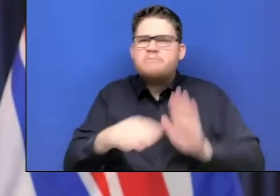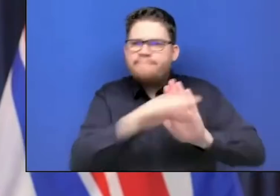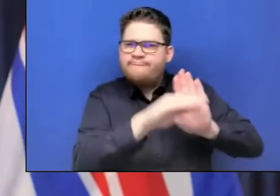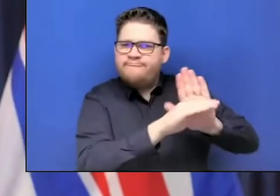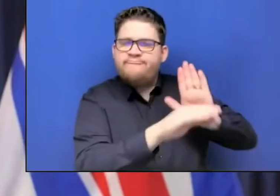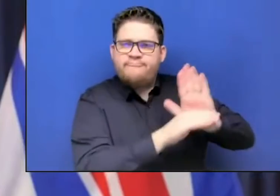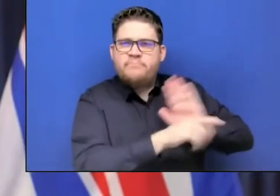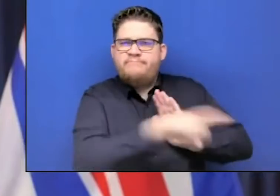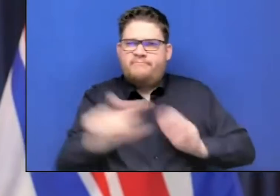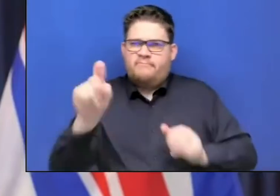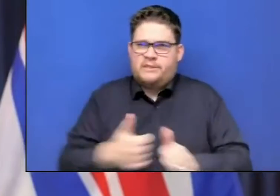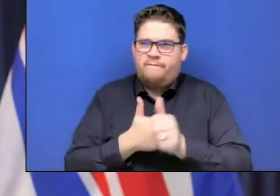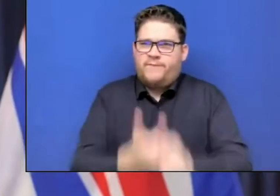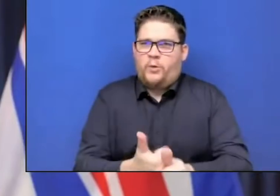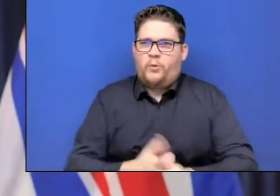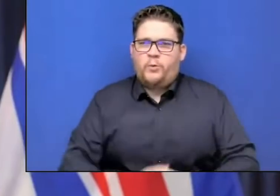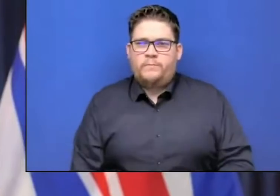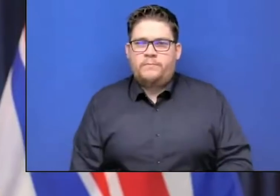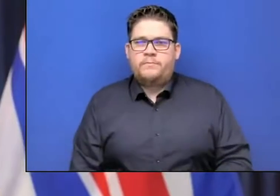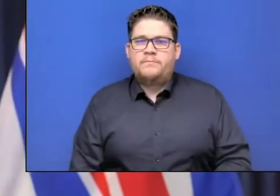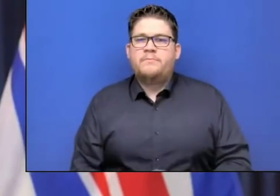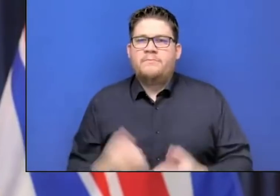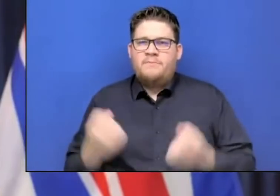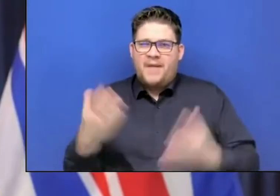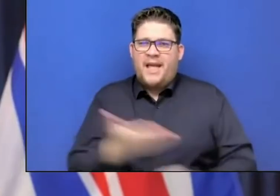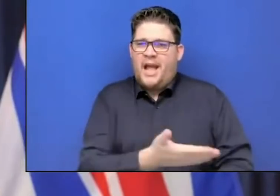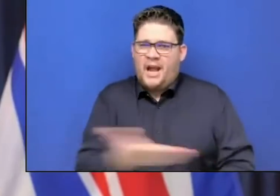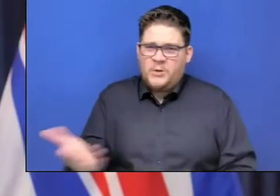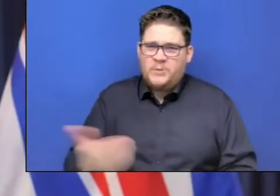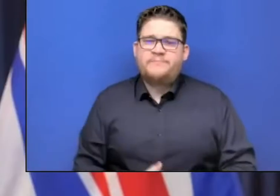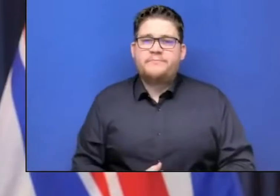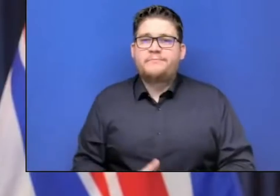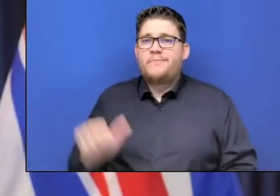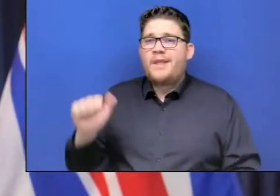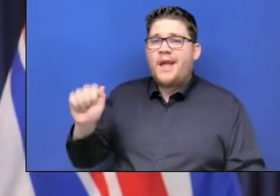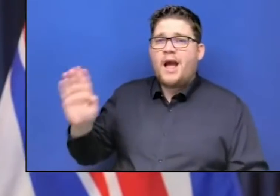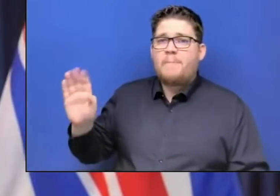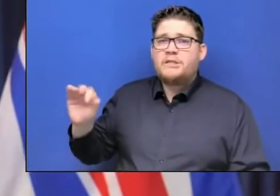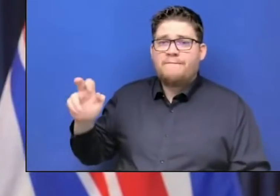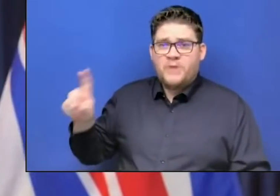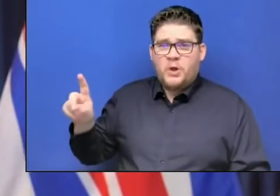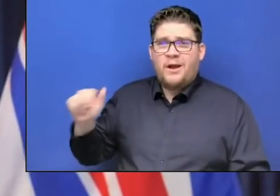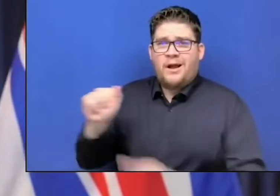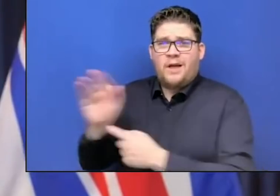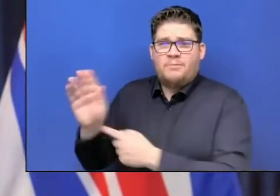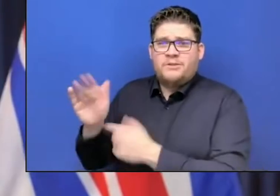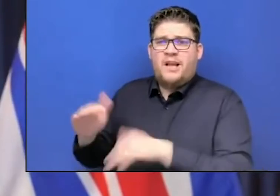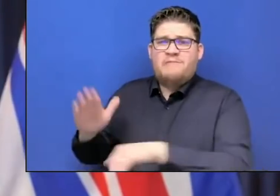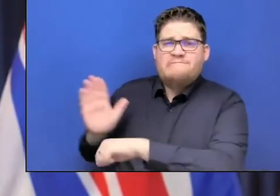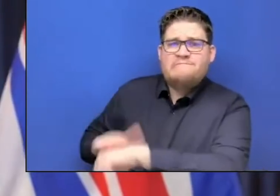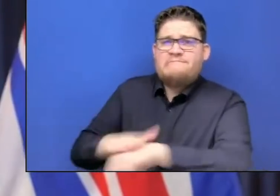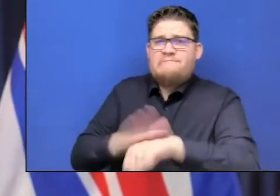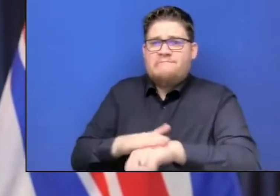Also, as many of you know, late last night, the City of Abbotsford issued a warning to any remaining residents in an evacuated area